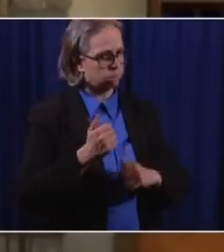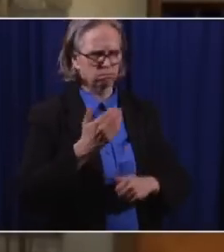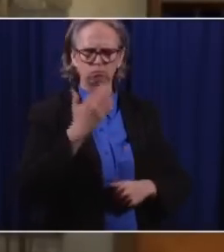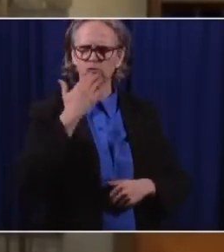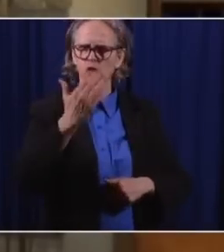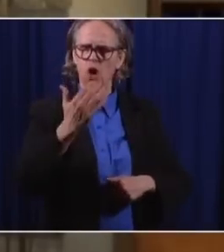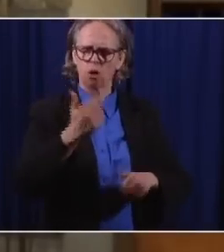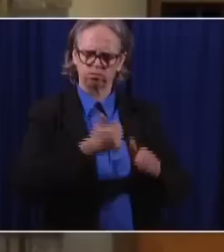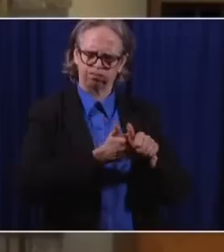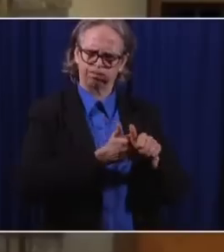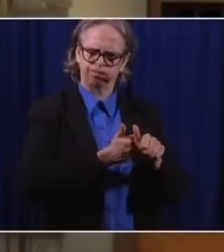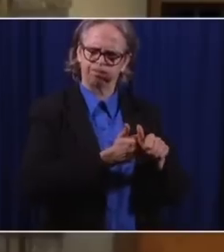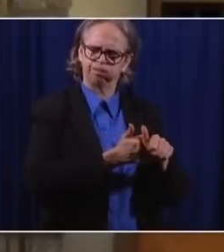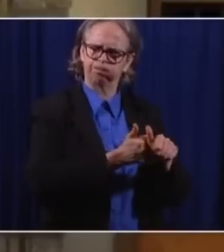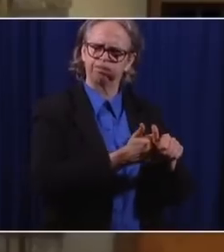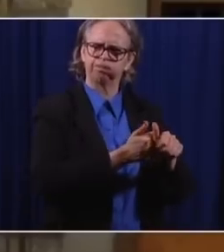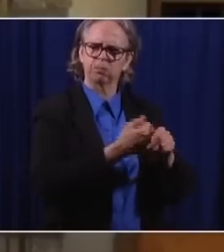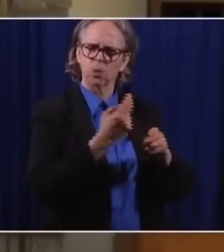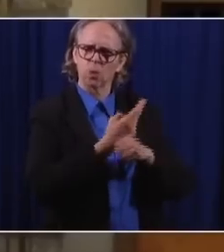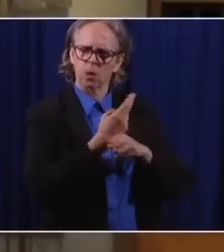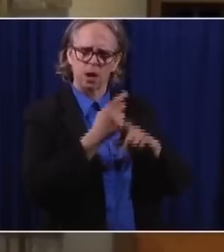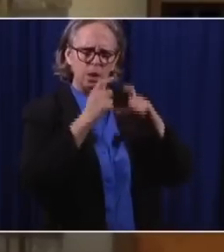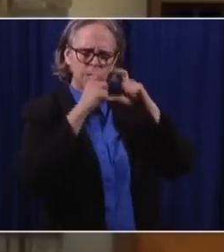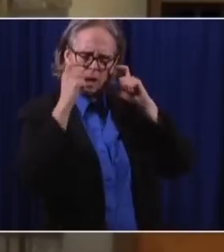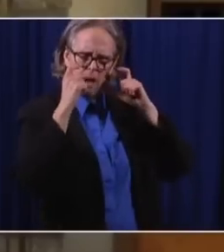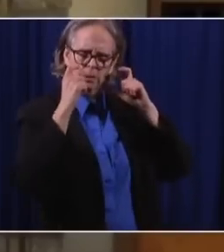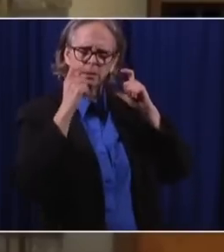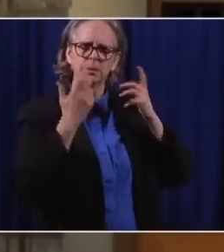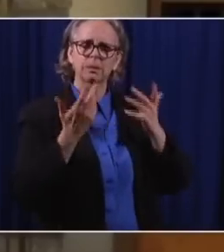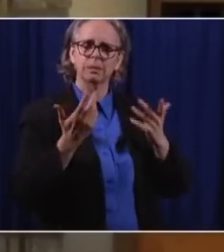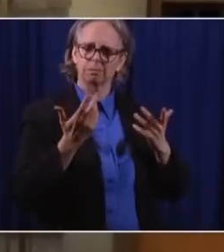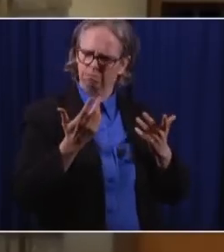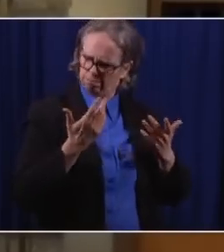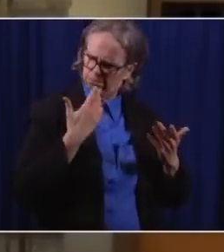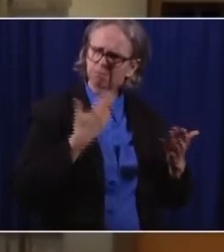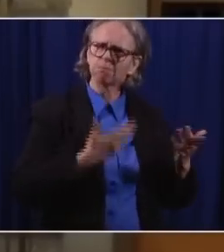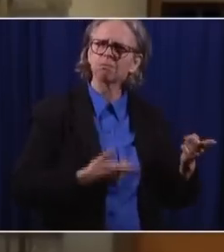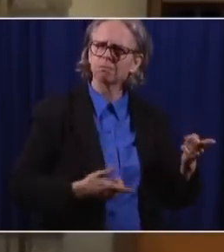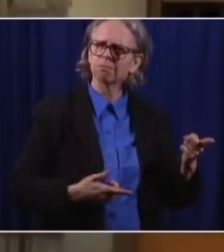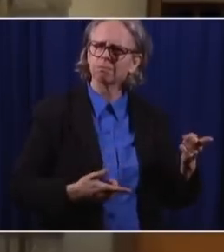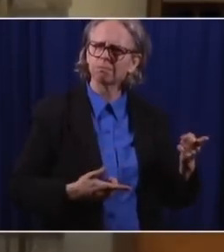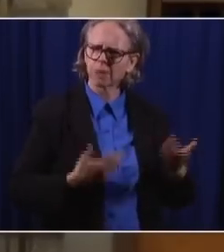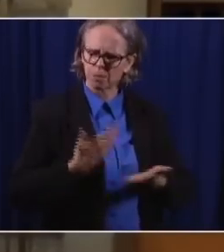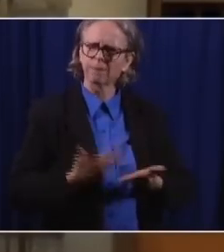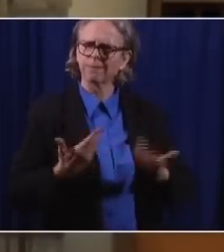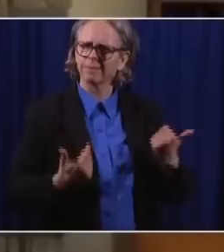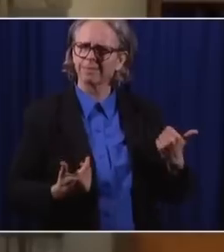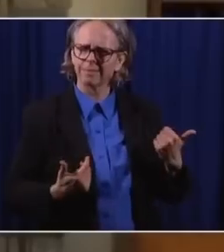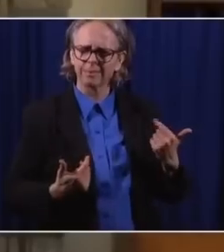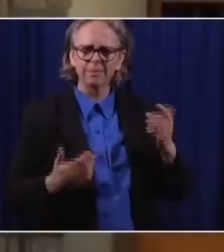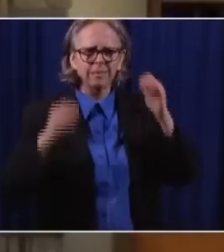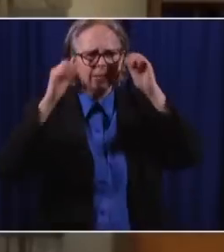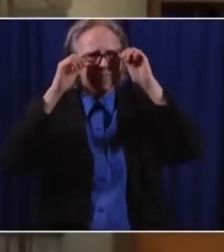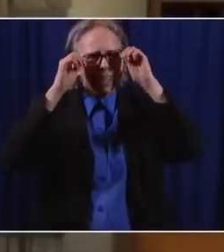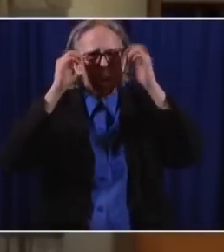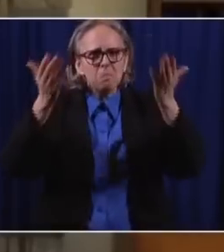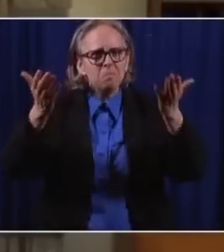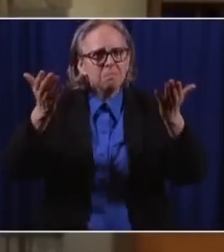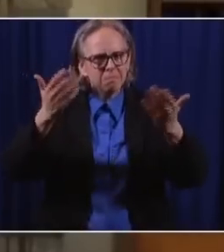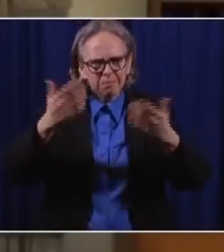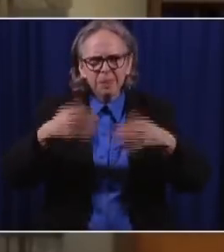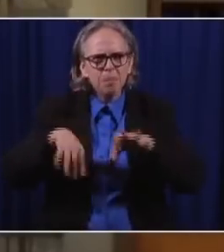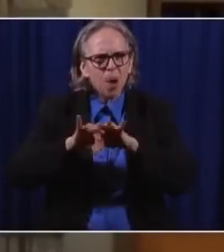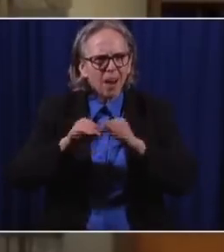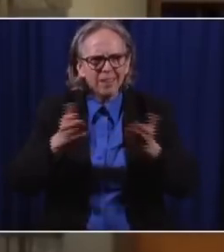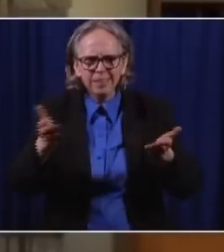all employees to wear masks. That's good. And that's very, very important. So it does still come